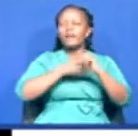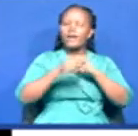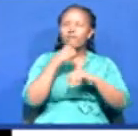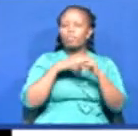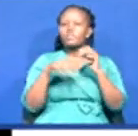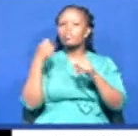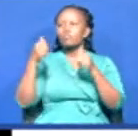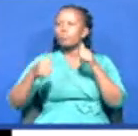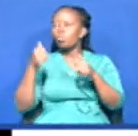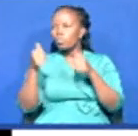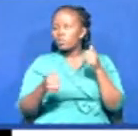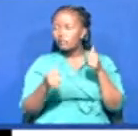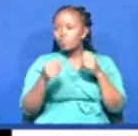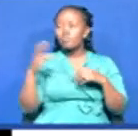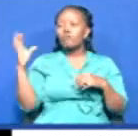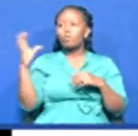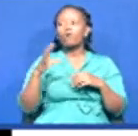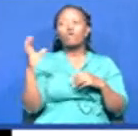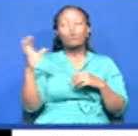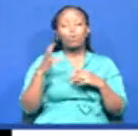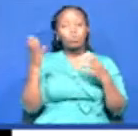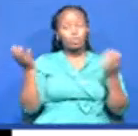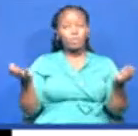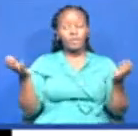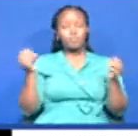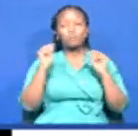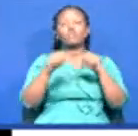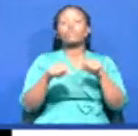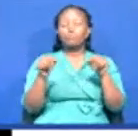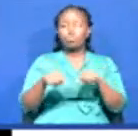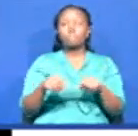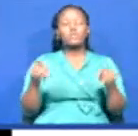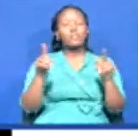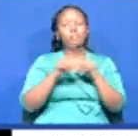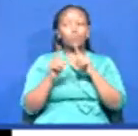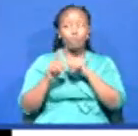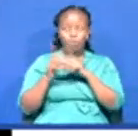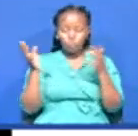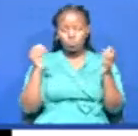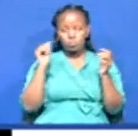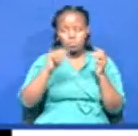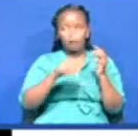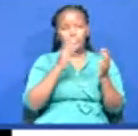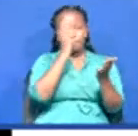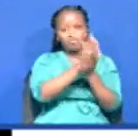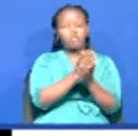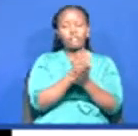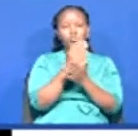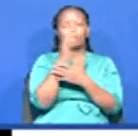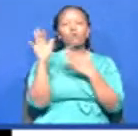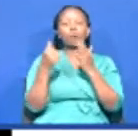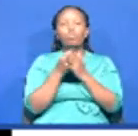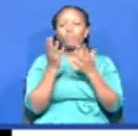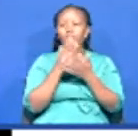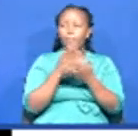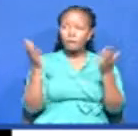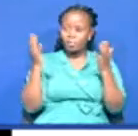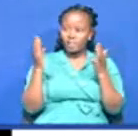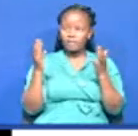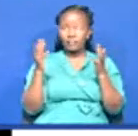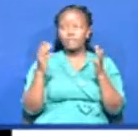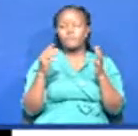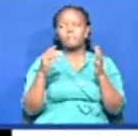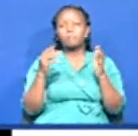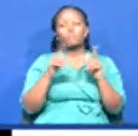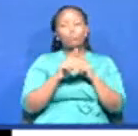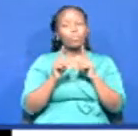the consumers to also be the verifier of the products that the manufacturers are doing. Please,